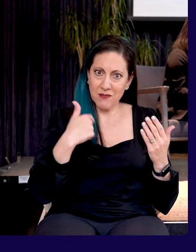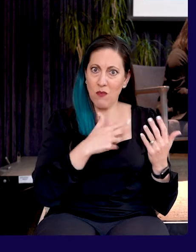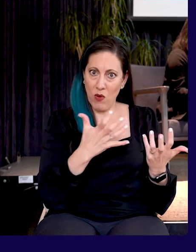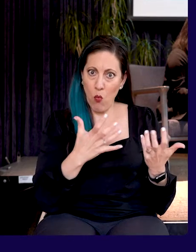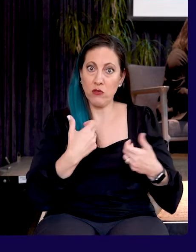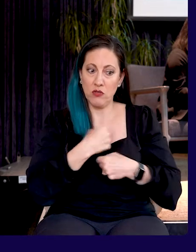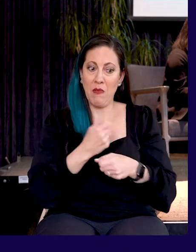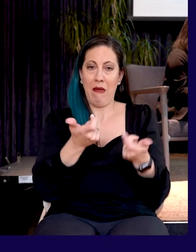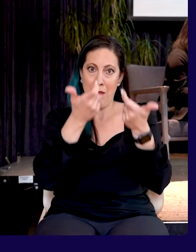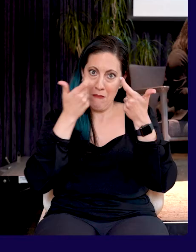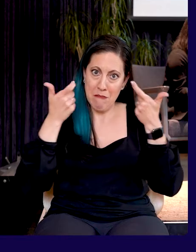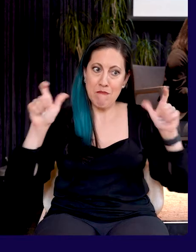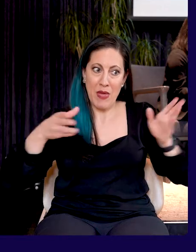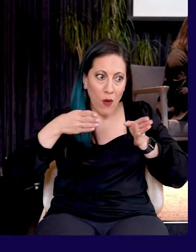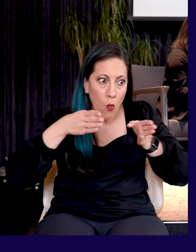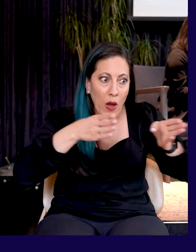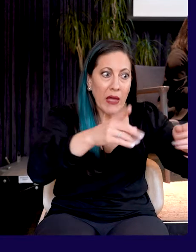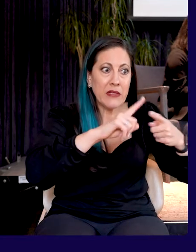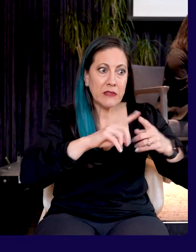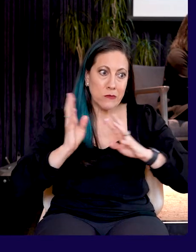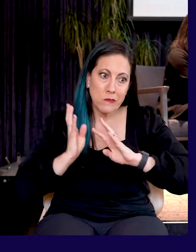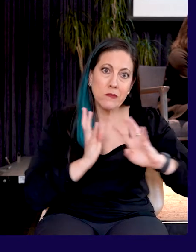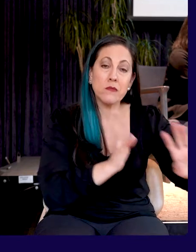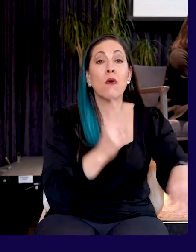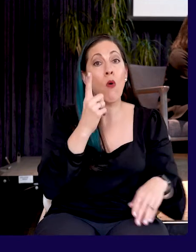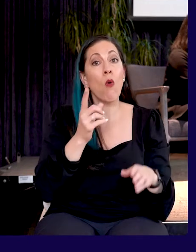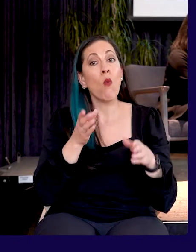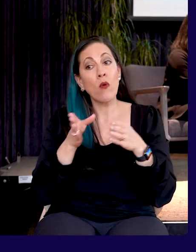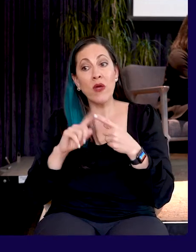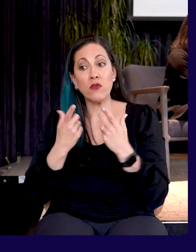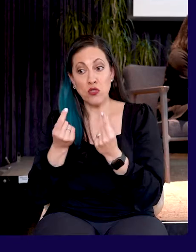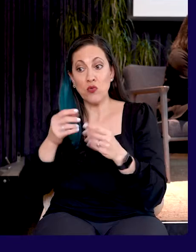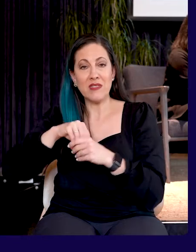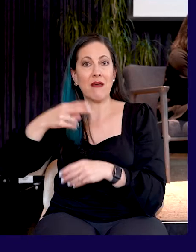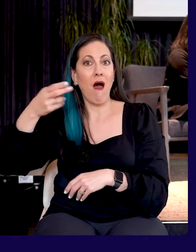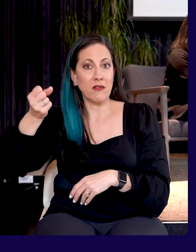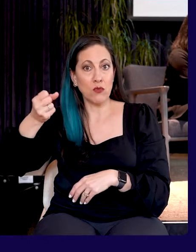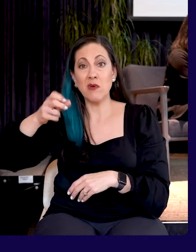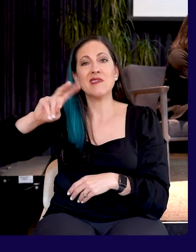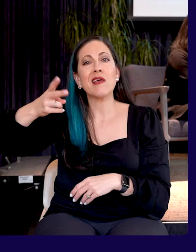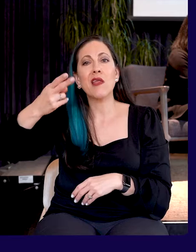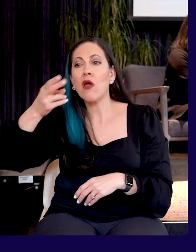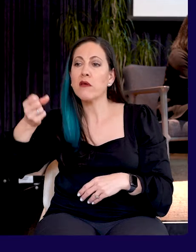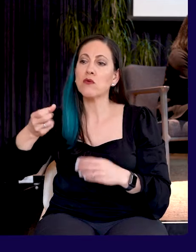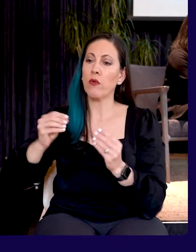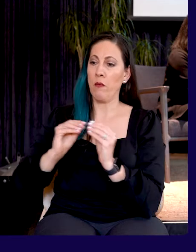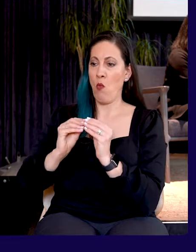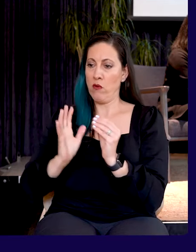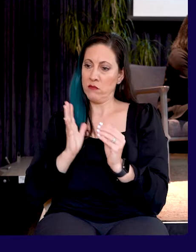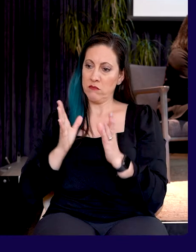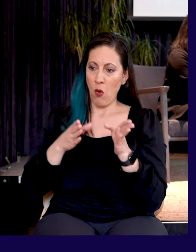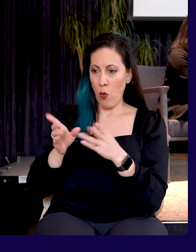create big gateways. One place to do that is in secondary high school, thinking more sophisticated ways